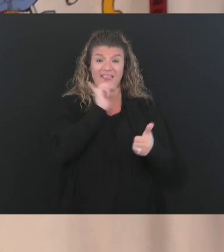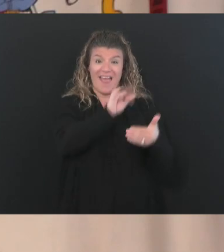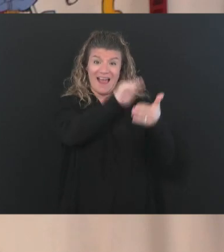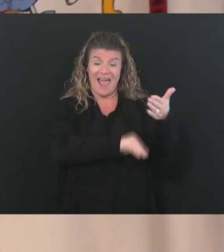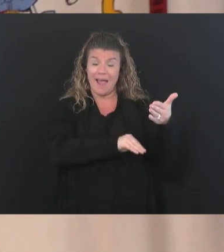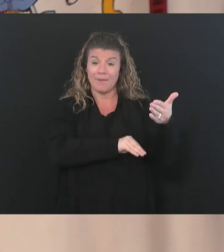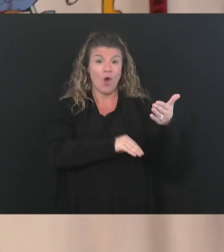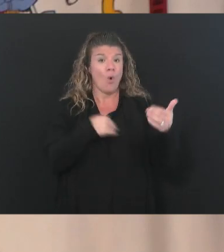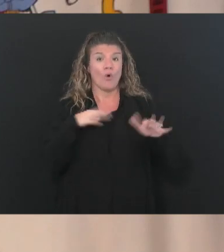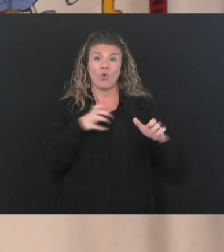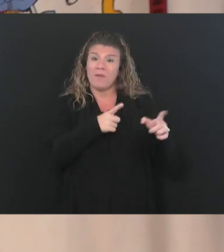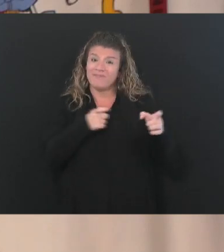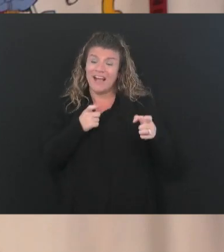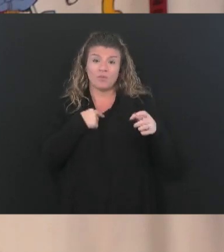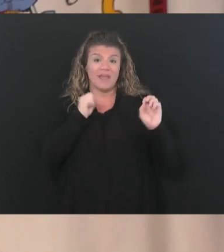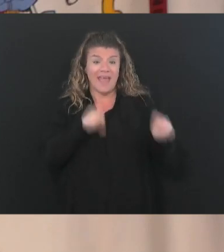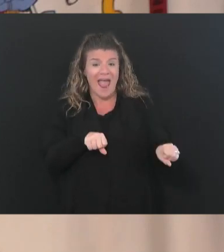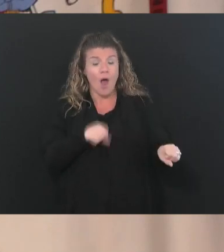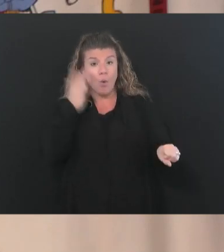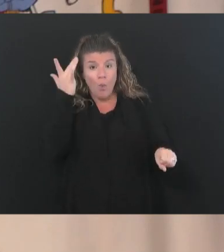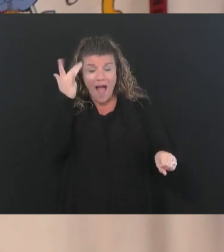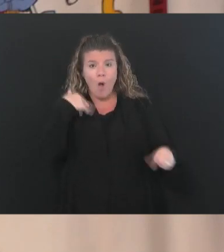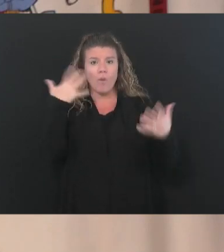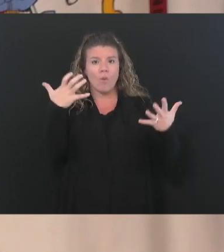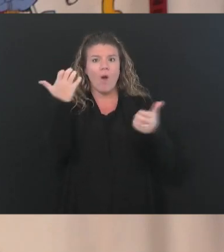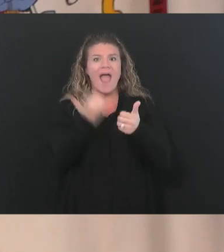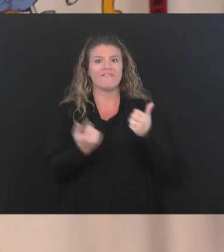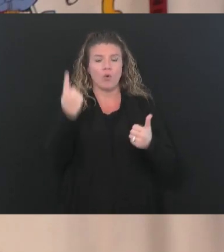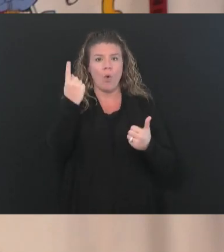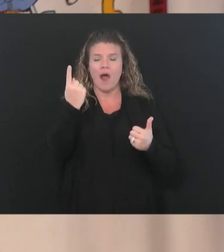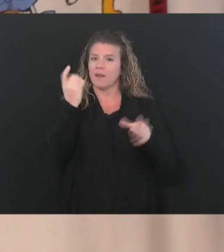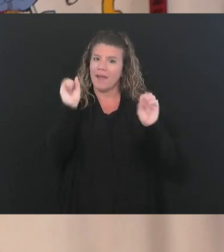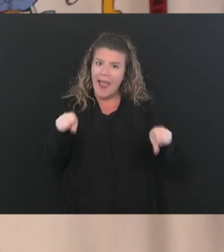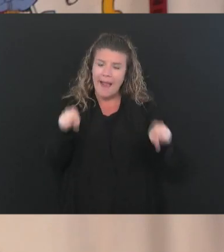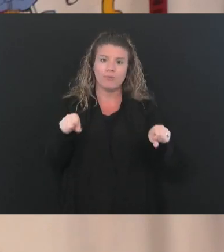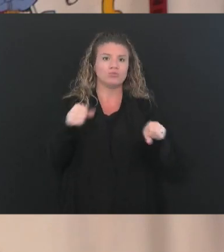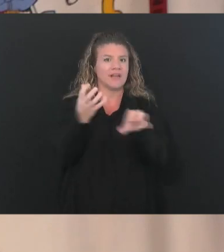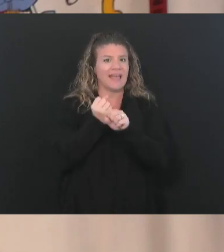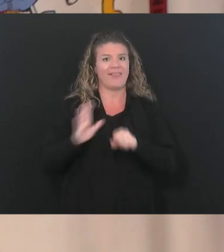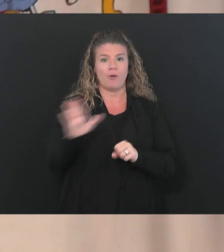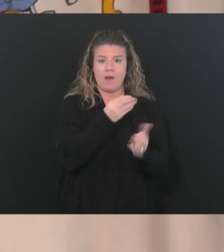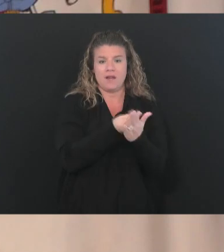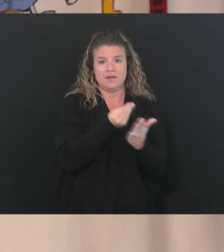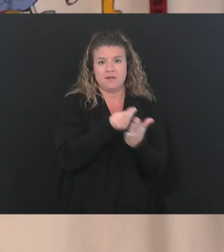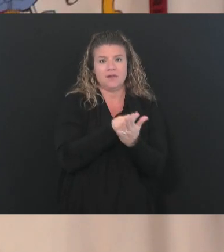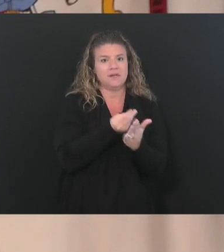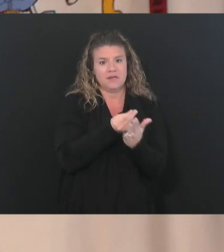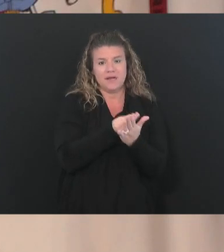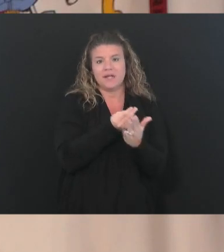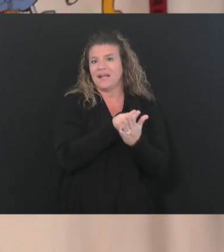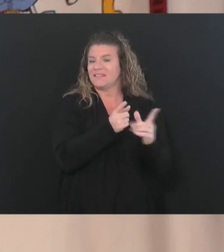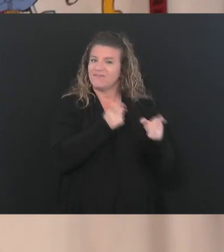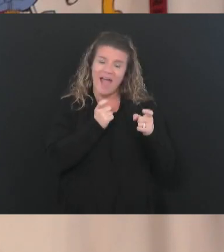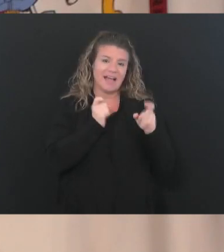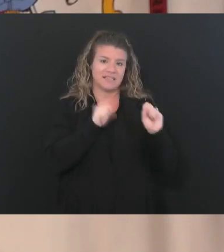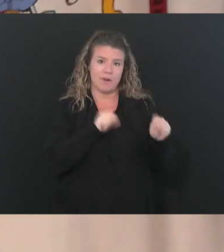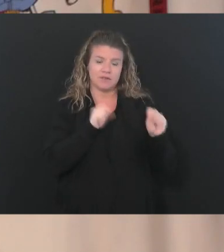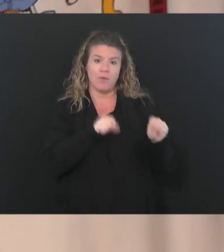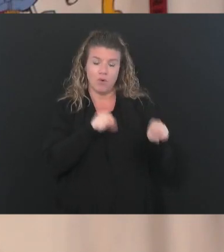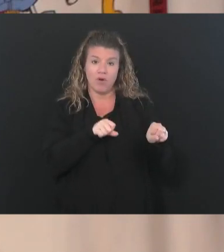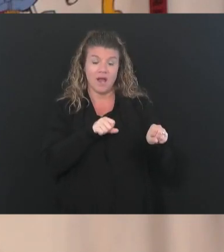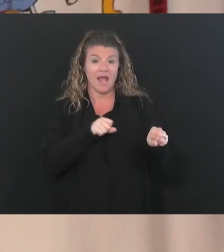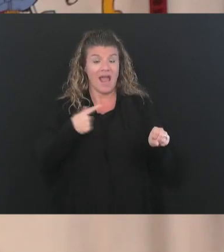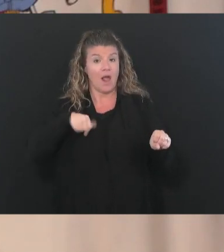as we possibly can and get everybody, be able to get everybody their dollars and as quickly as possible.